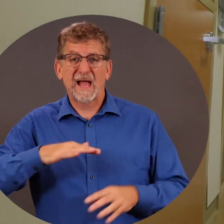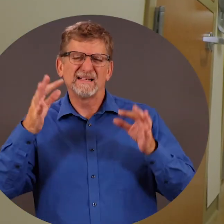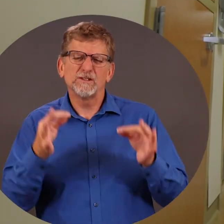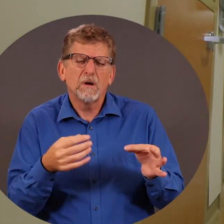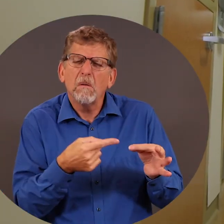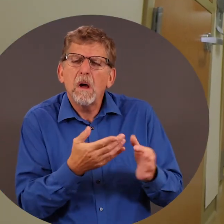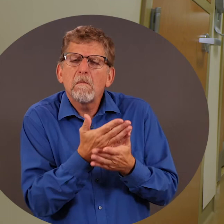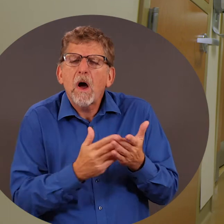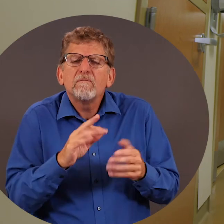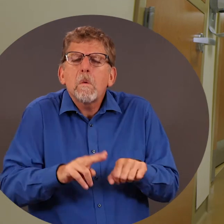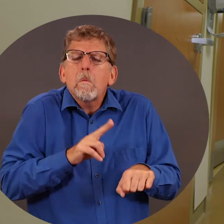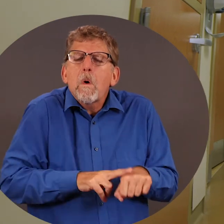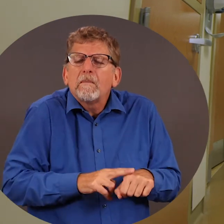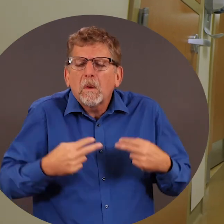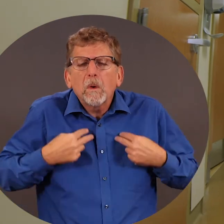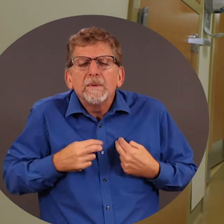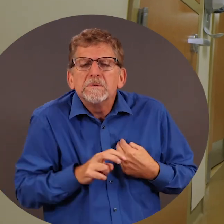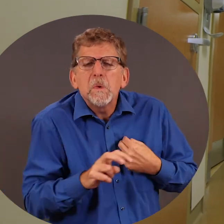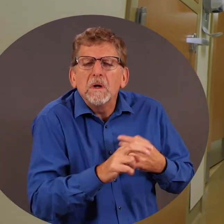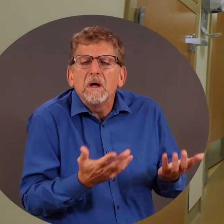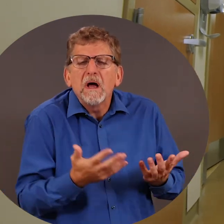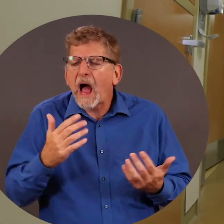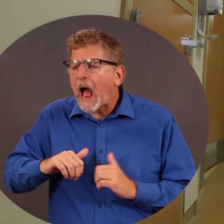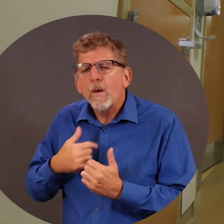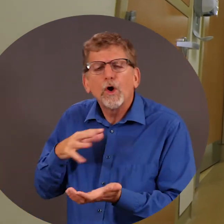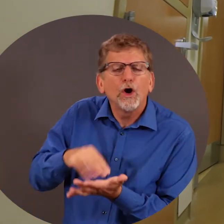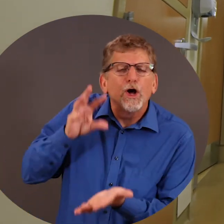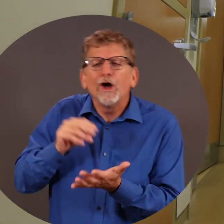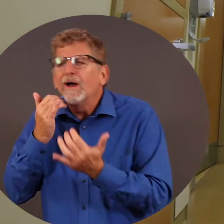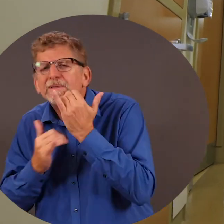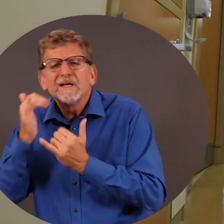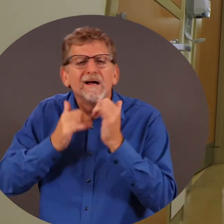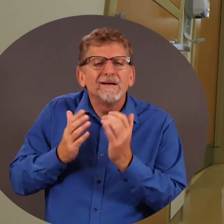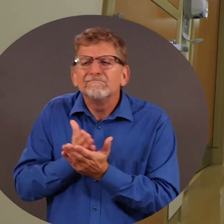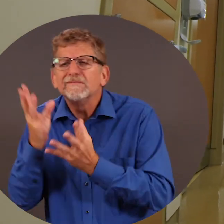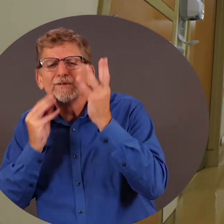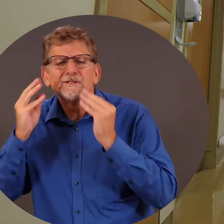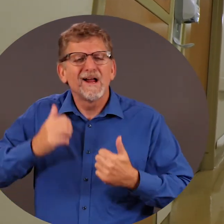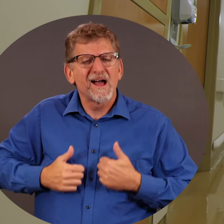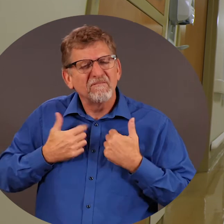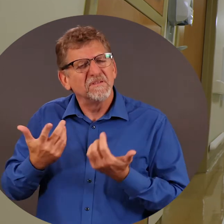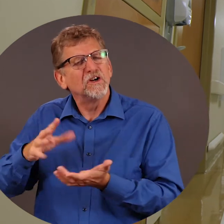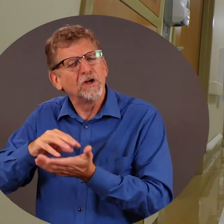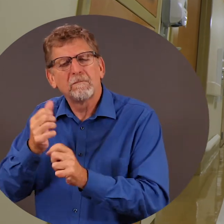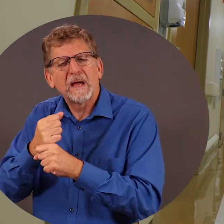Bad decisions are part of the normal human existence. That's how many of us learn and